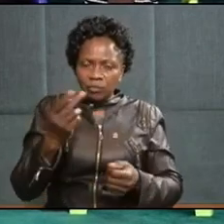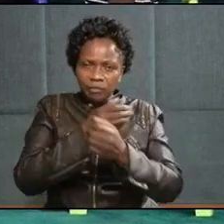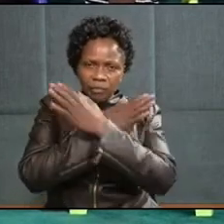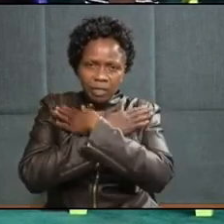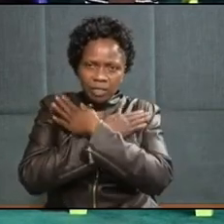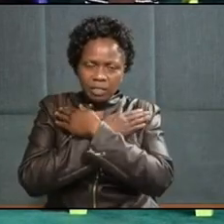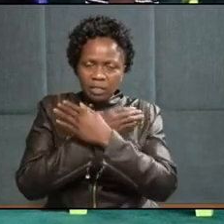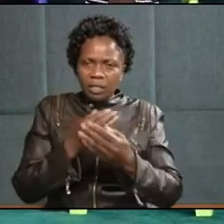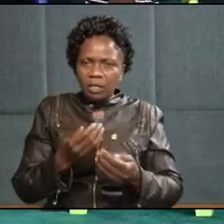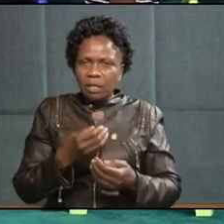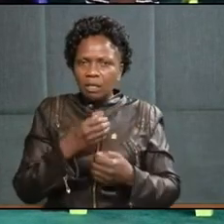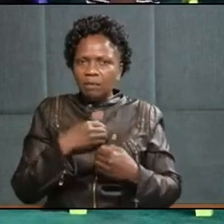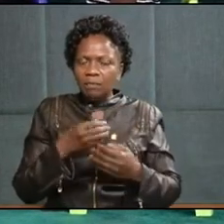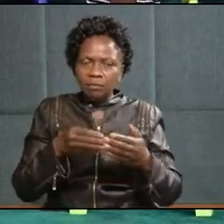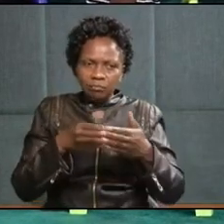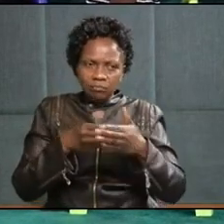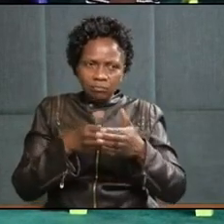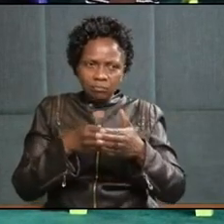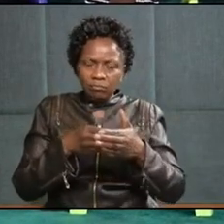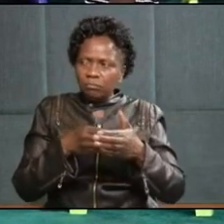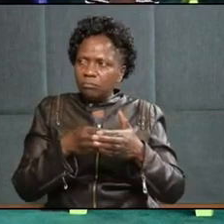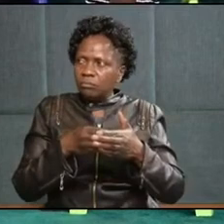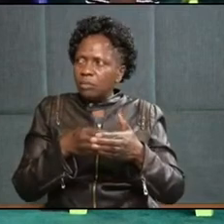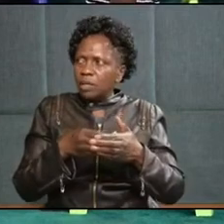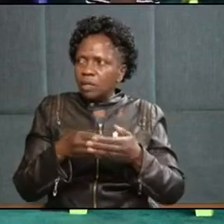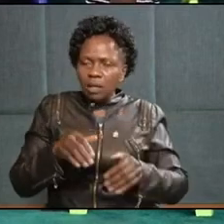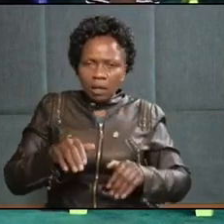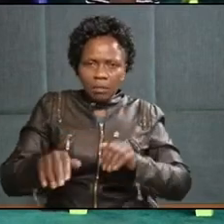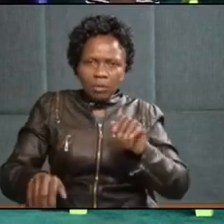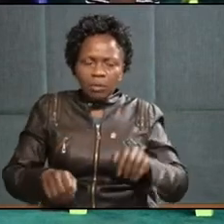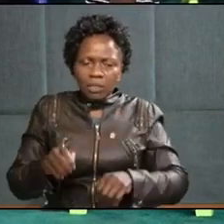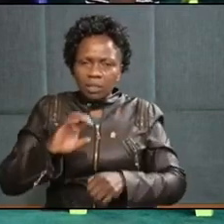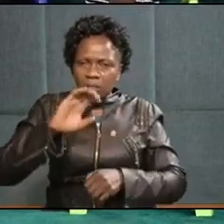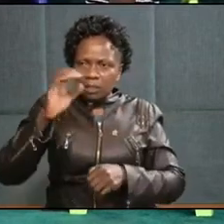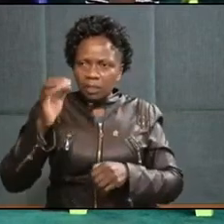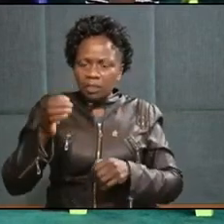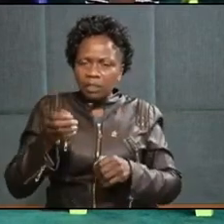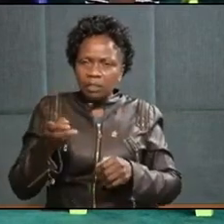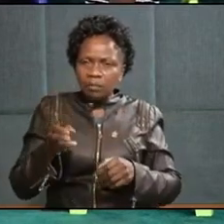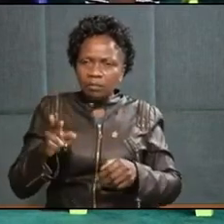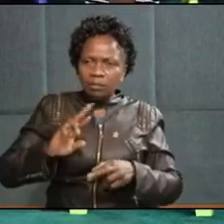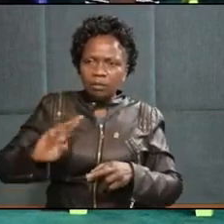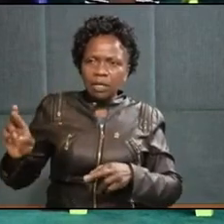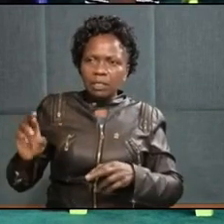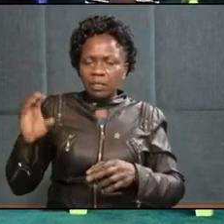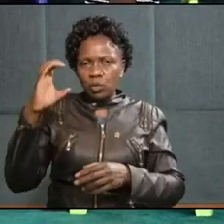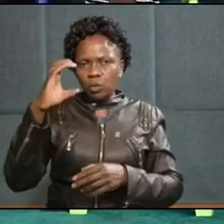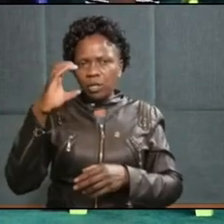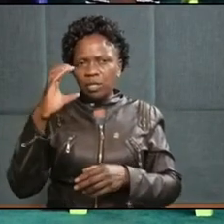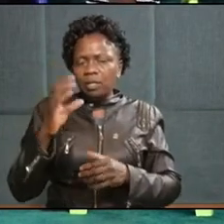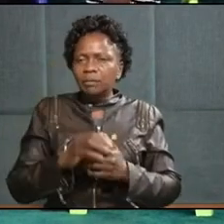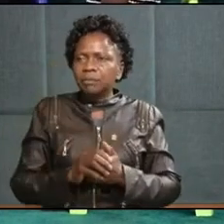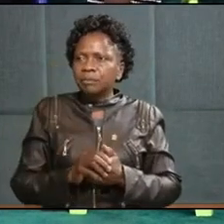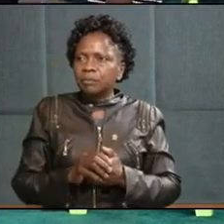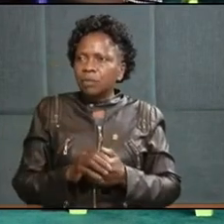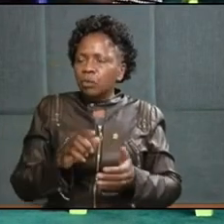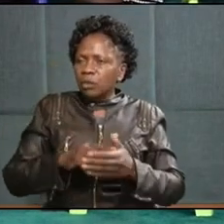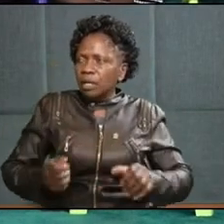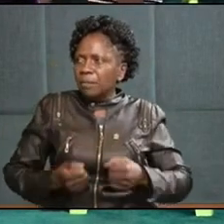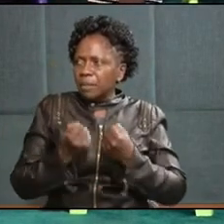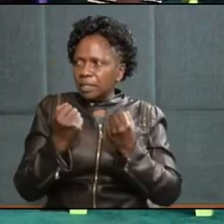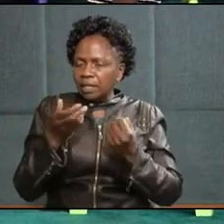they have a stopover at Akenkri, a port city right in Corinth. What happens at Akenkri,